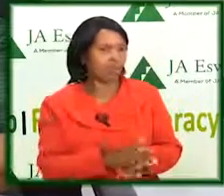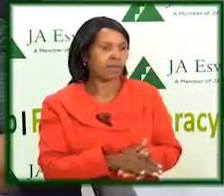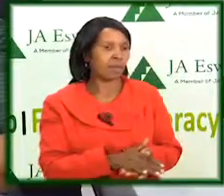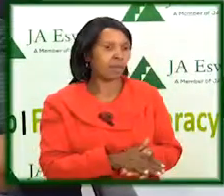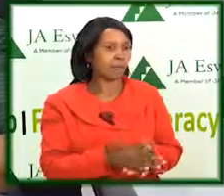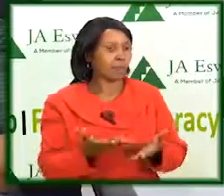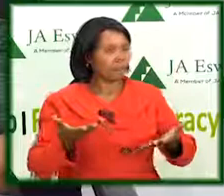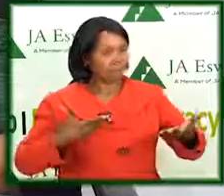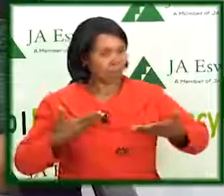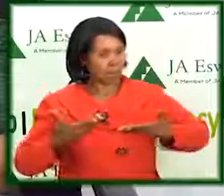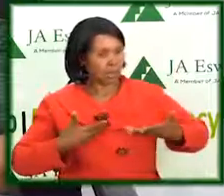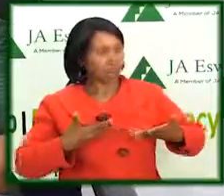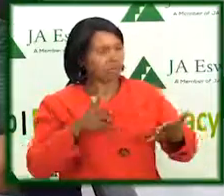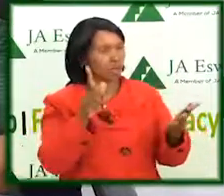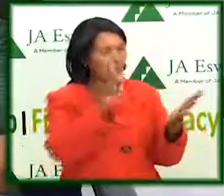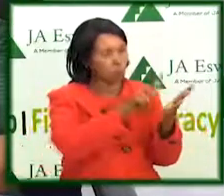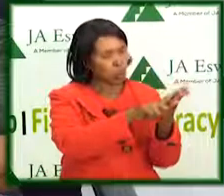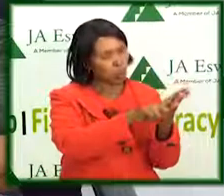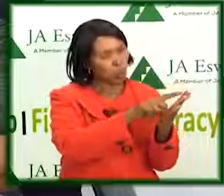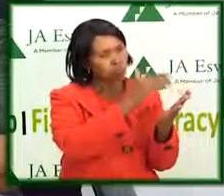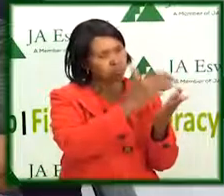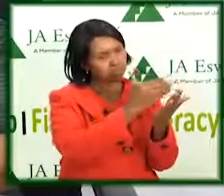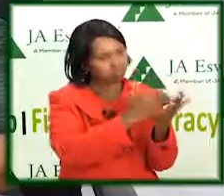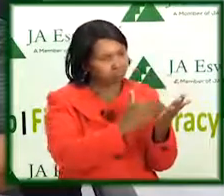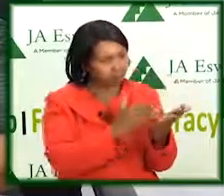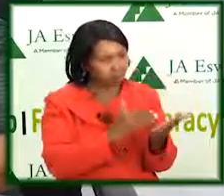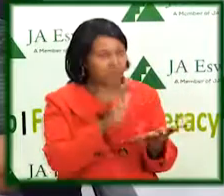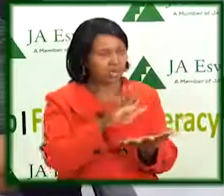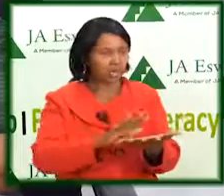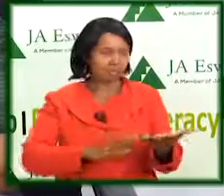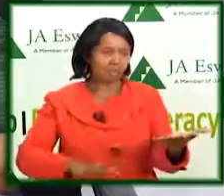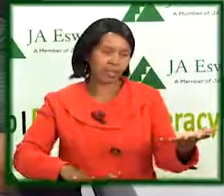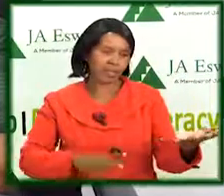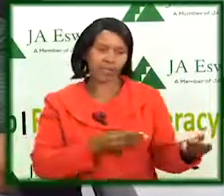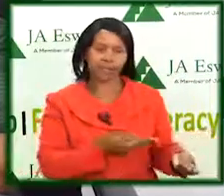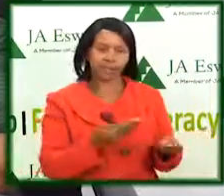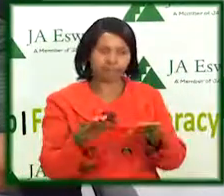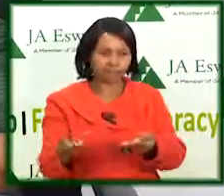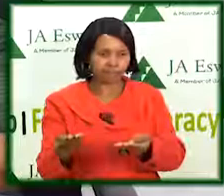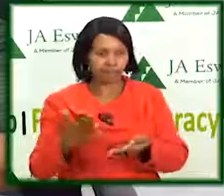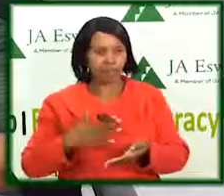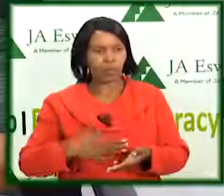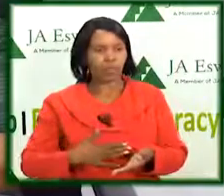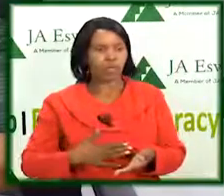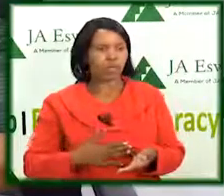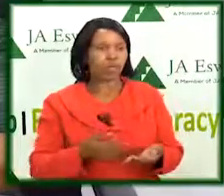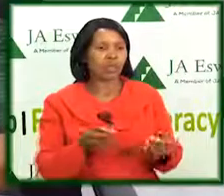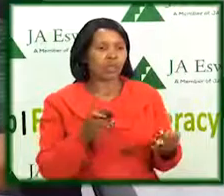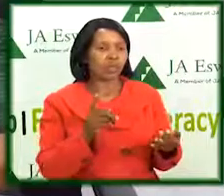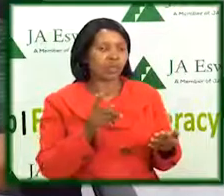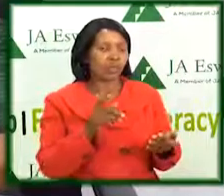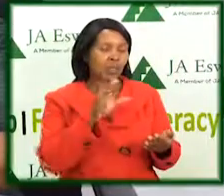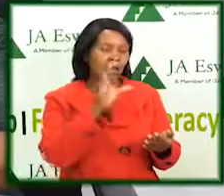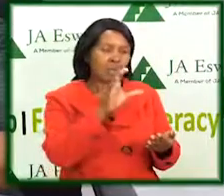the business ethics statements being showcased in the end of year report. We also have the